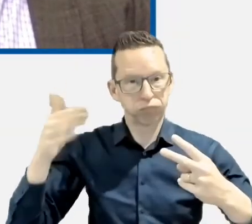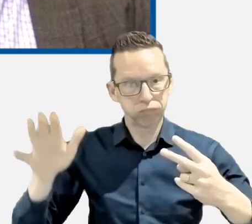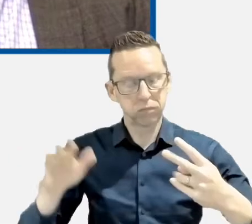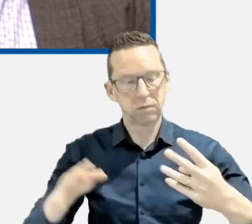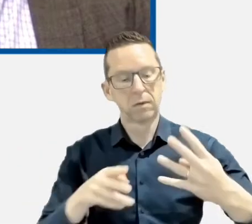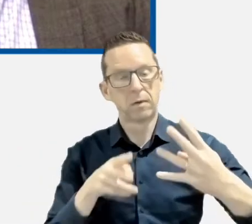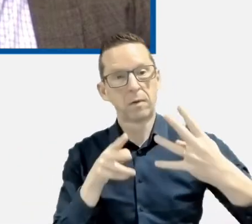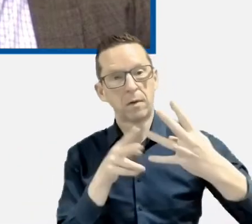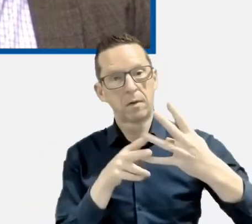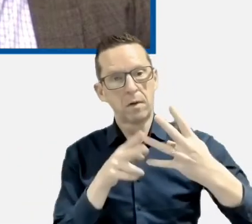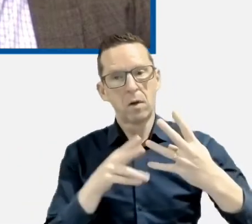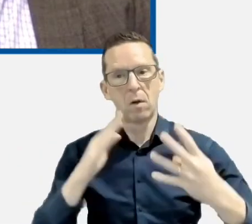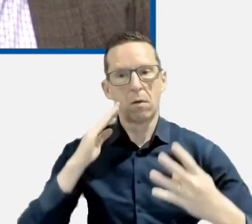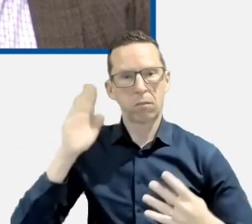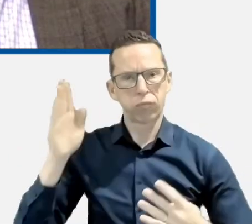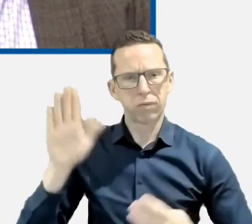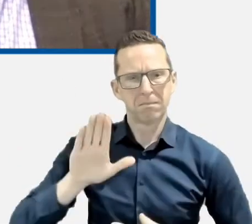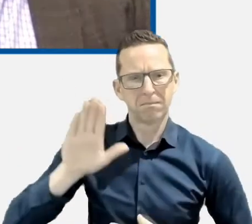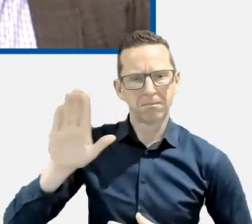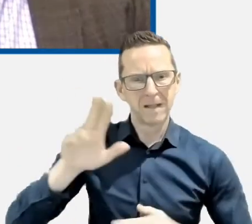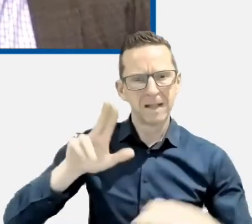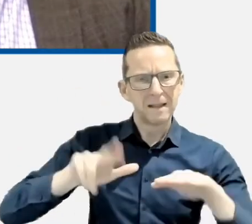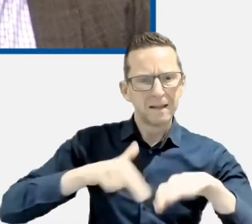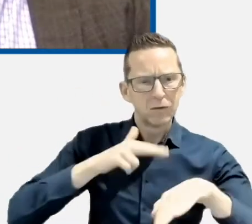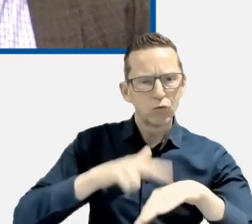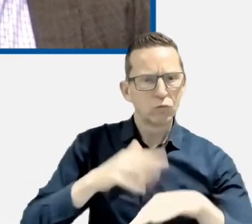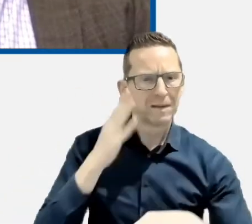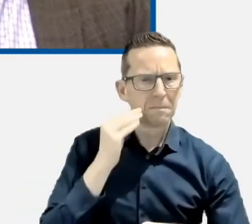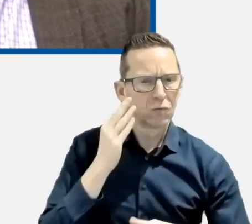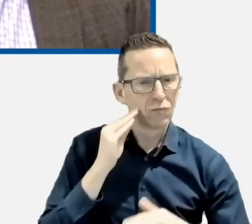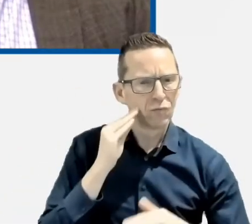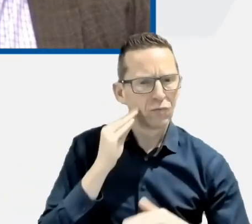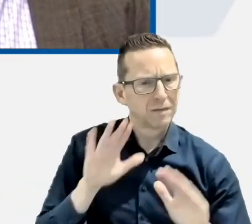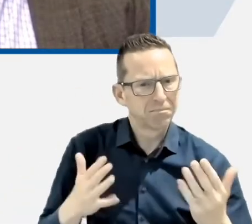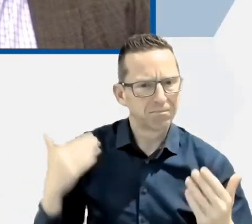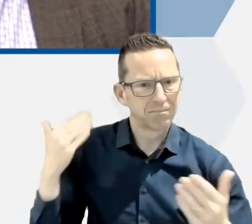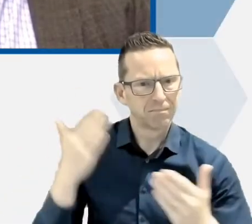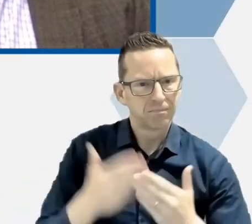And so I'll start with you,